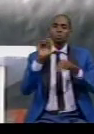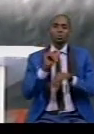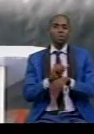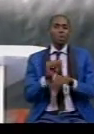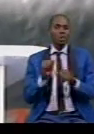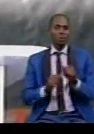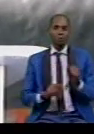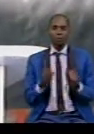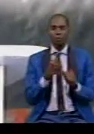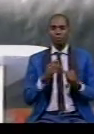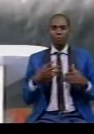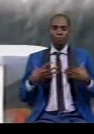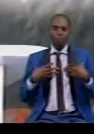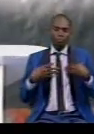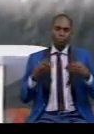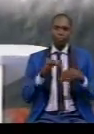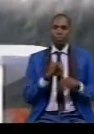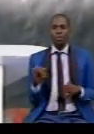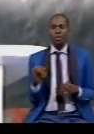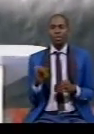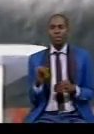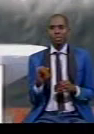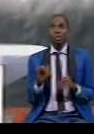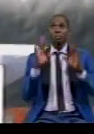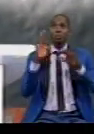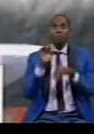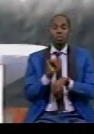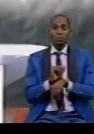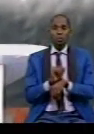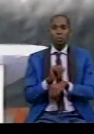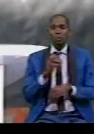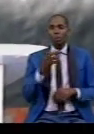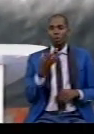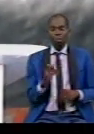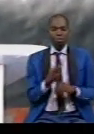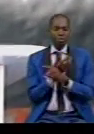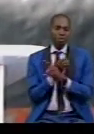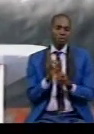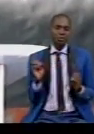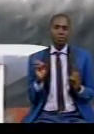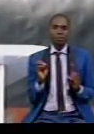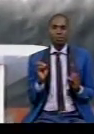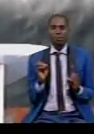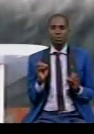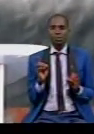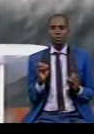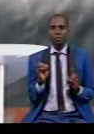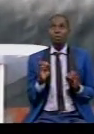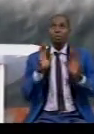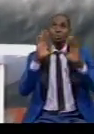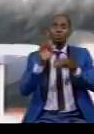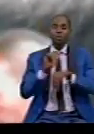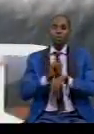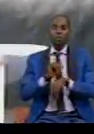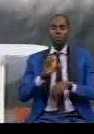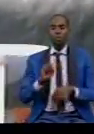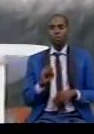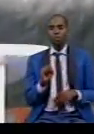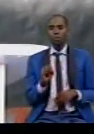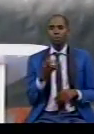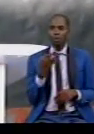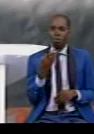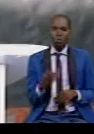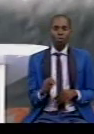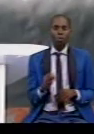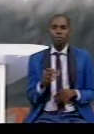becomes part of your life. It will mix with your blood. It will get into your brain. It will be